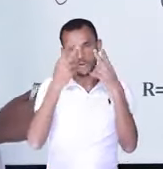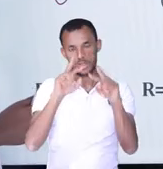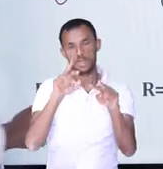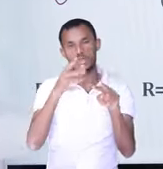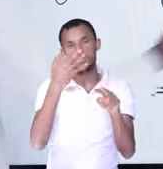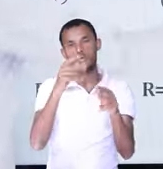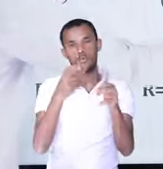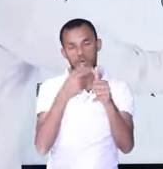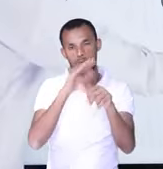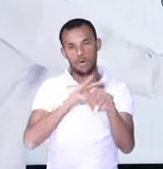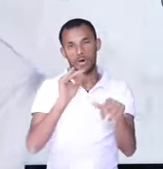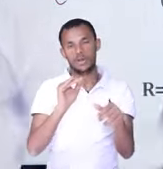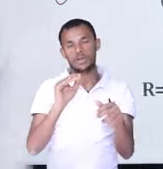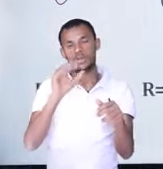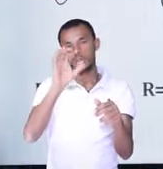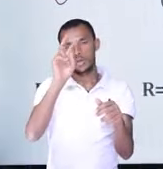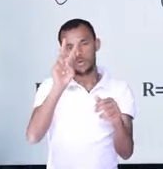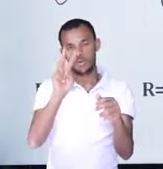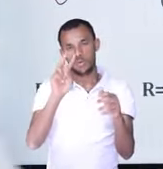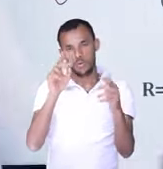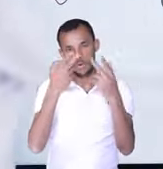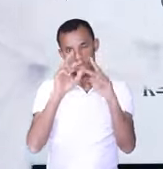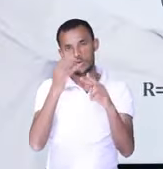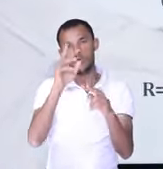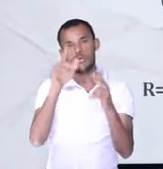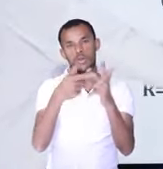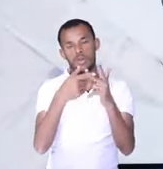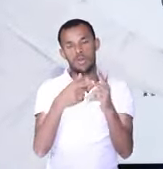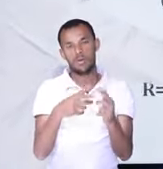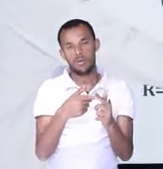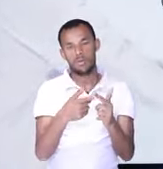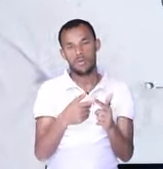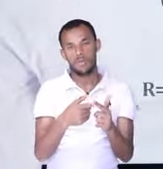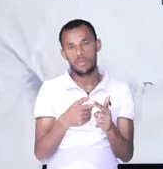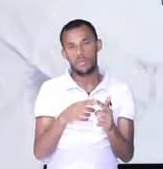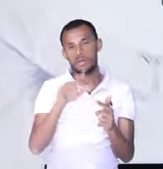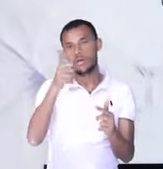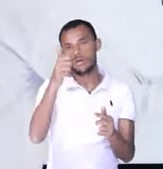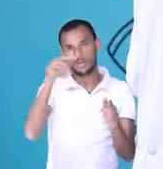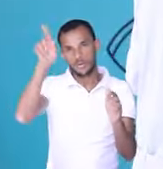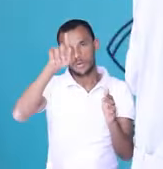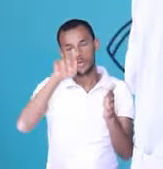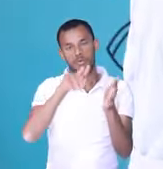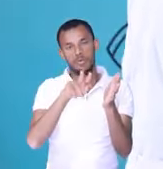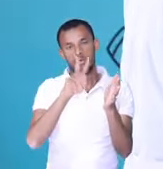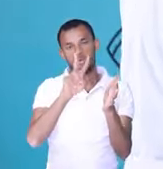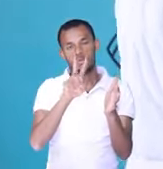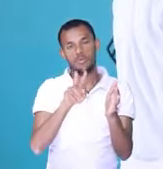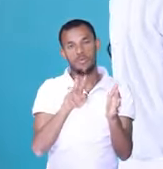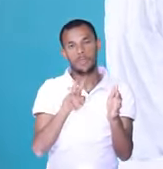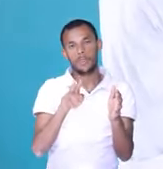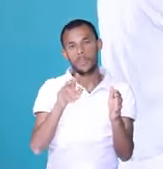of the first one, C2 is the concentration of the second one. Therefore, 10 raised to minus 2 cancelled by 10 raised to minus 2, which is already 1 over